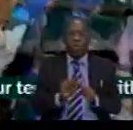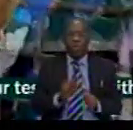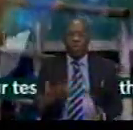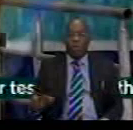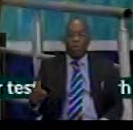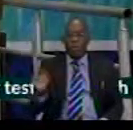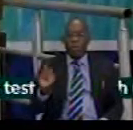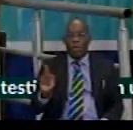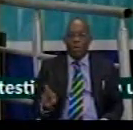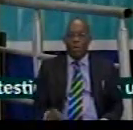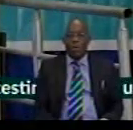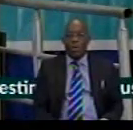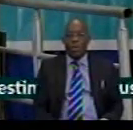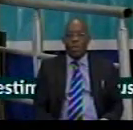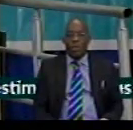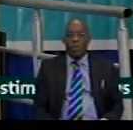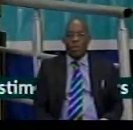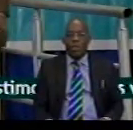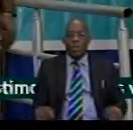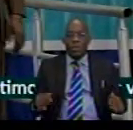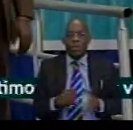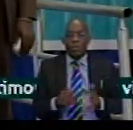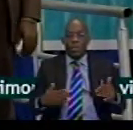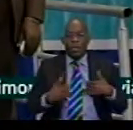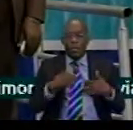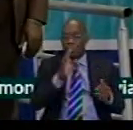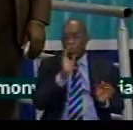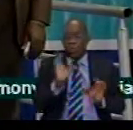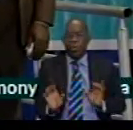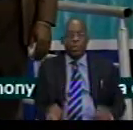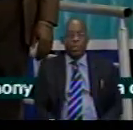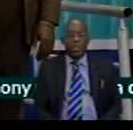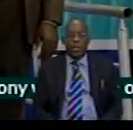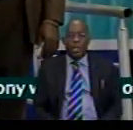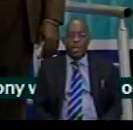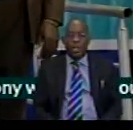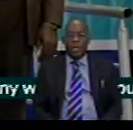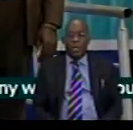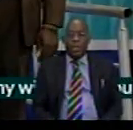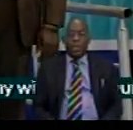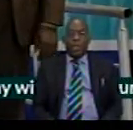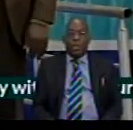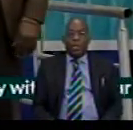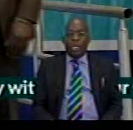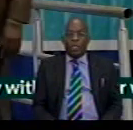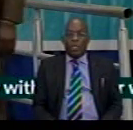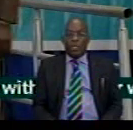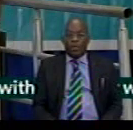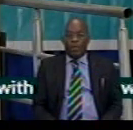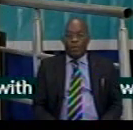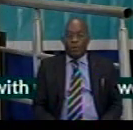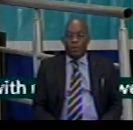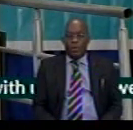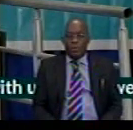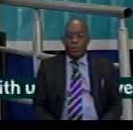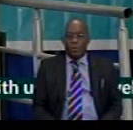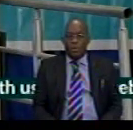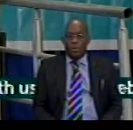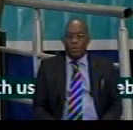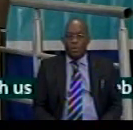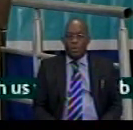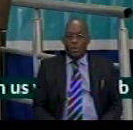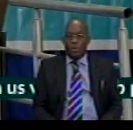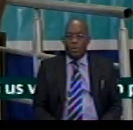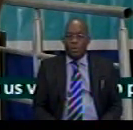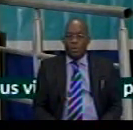You can hear the joy. Vérifiez, vérifiez. Check your body. Where you